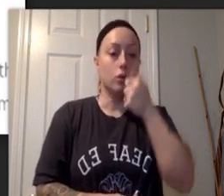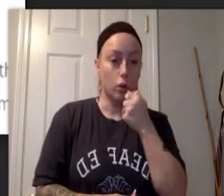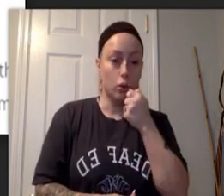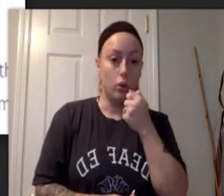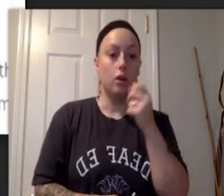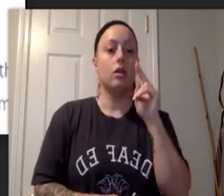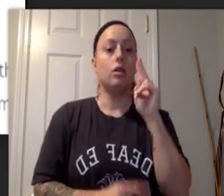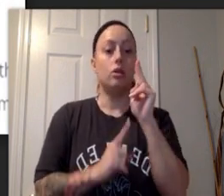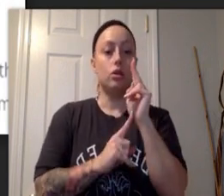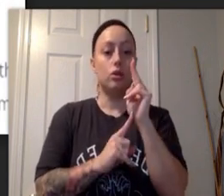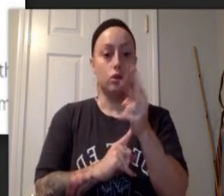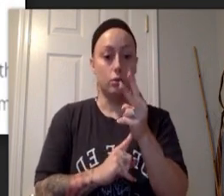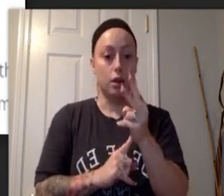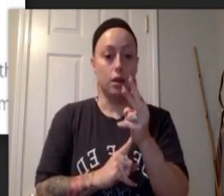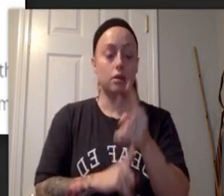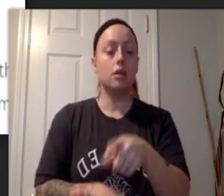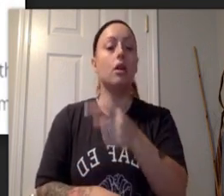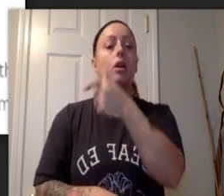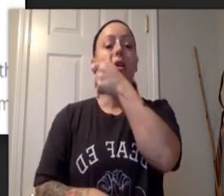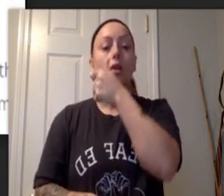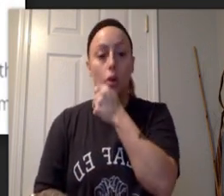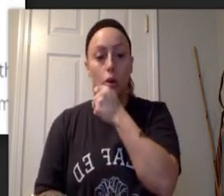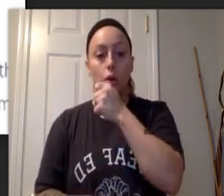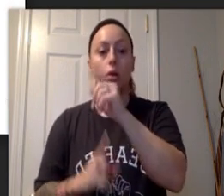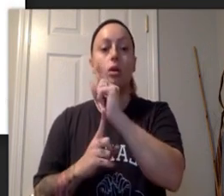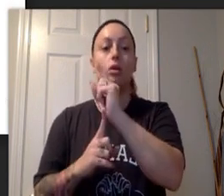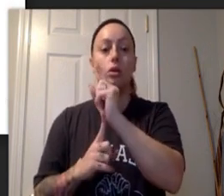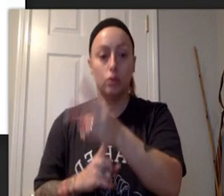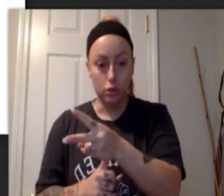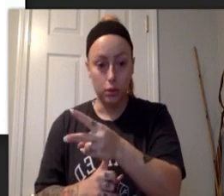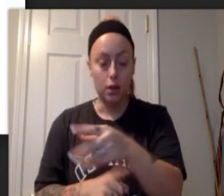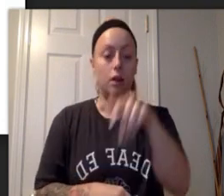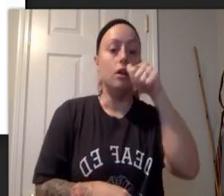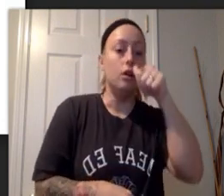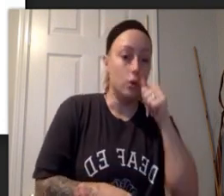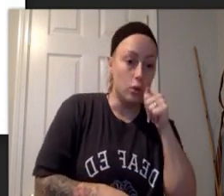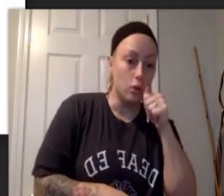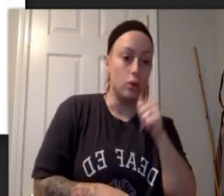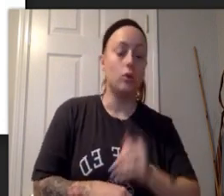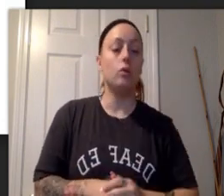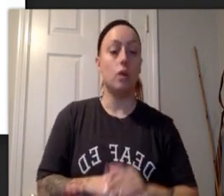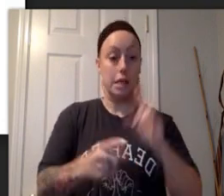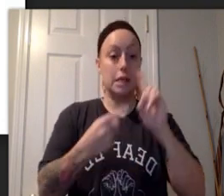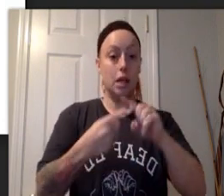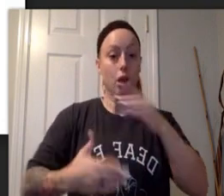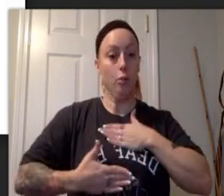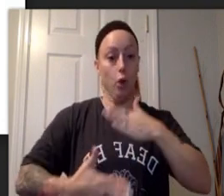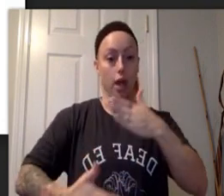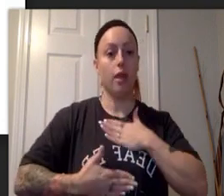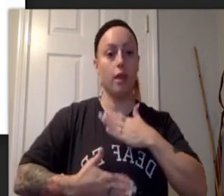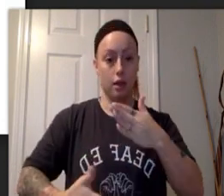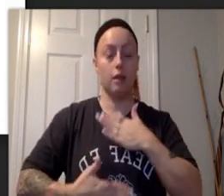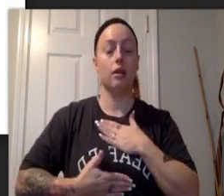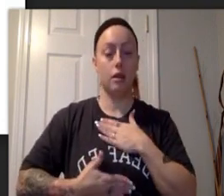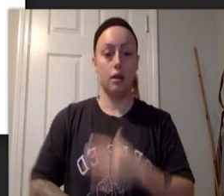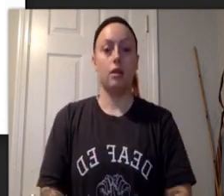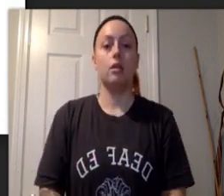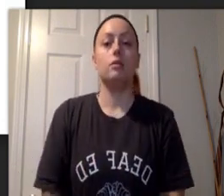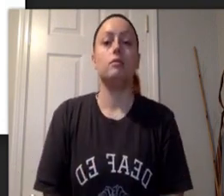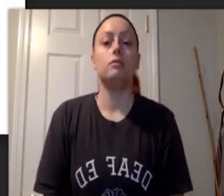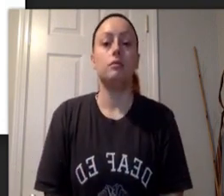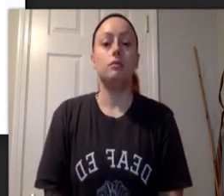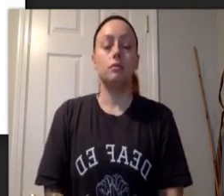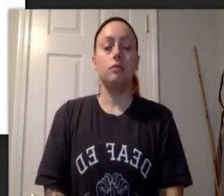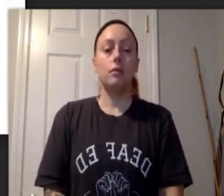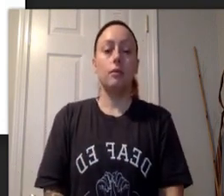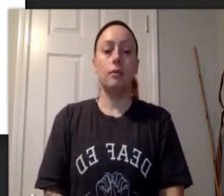give rescue breathing or CPR or put somebody into the recovery position in between doses. But to be perfectly honest, most